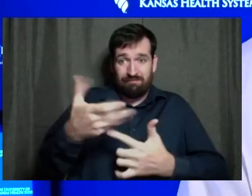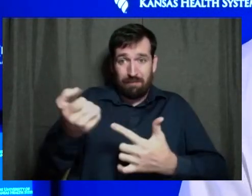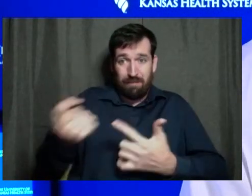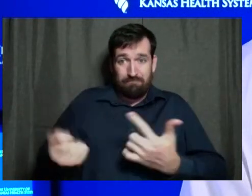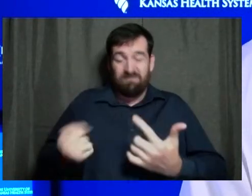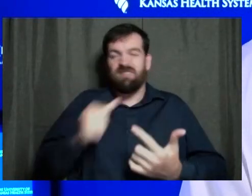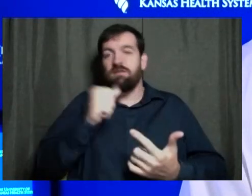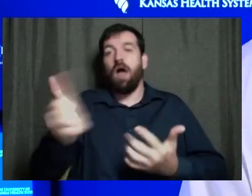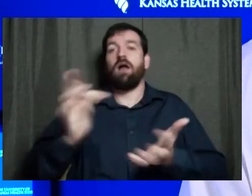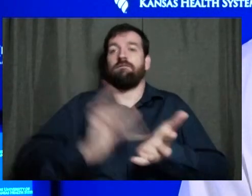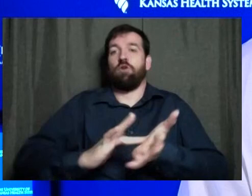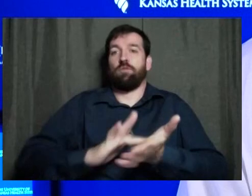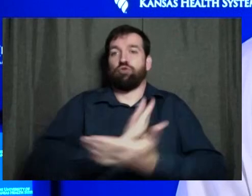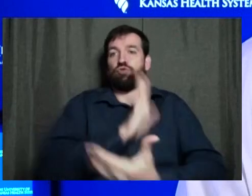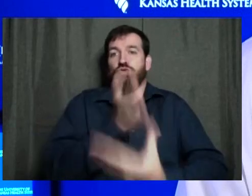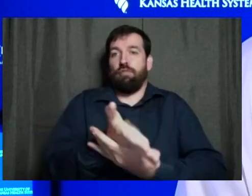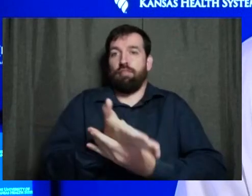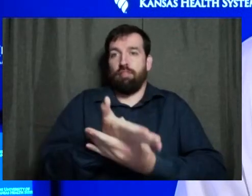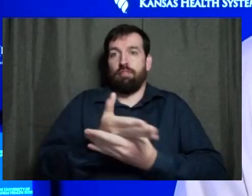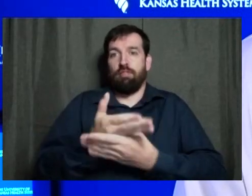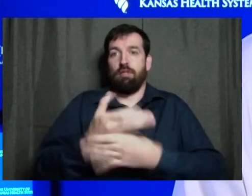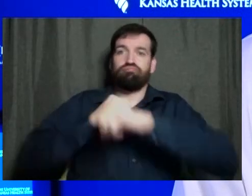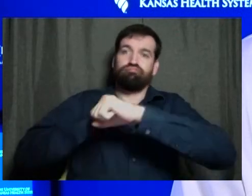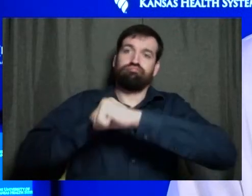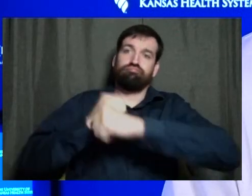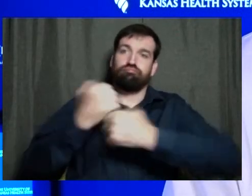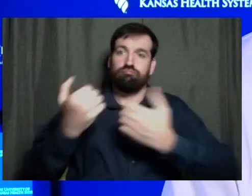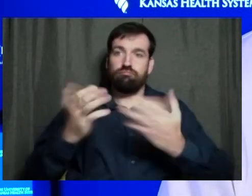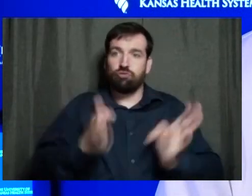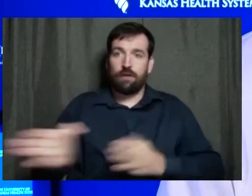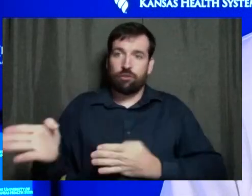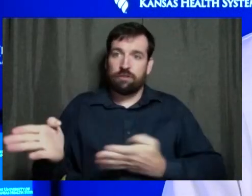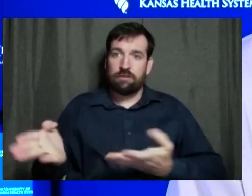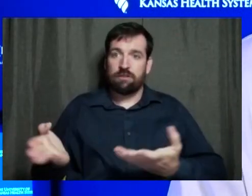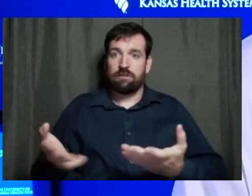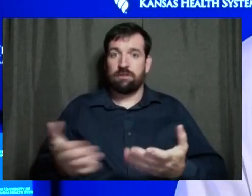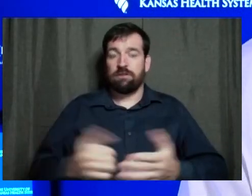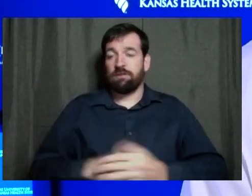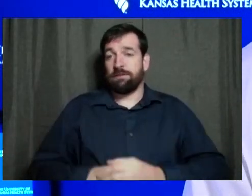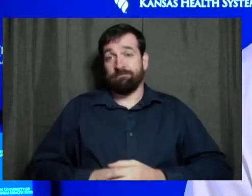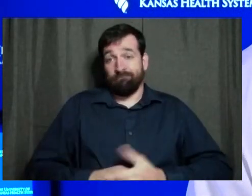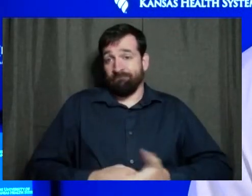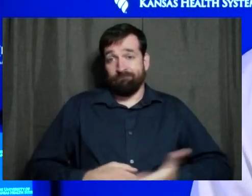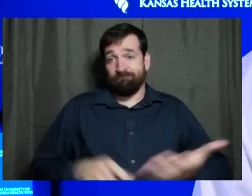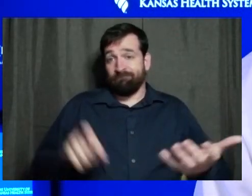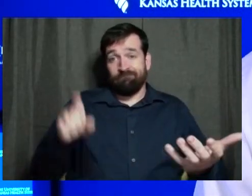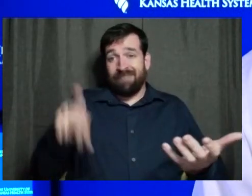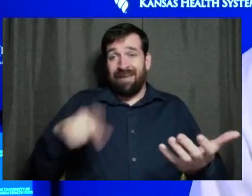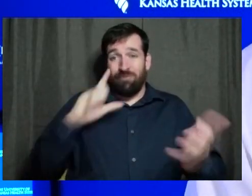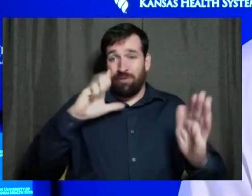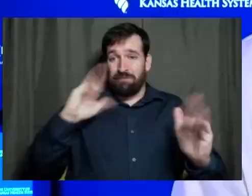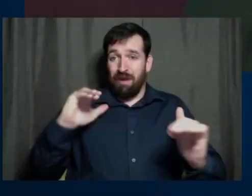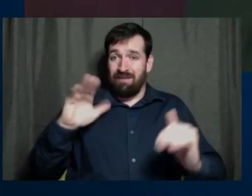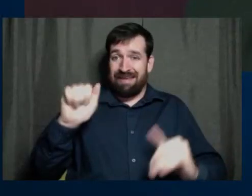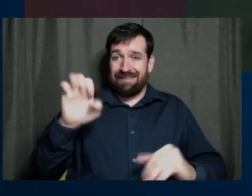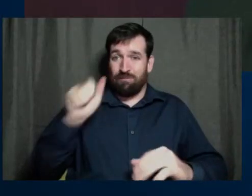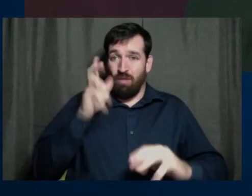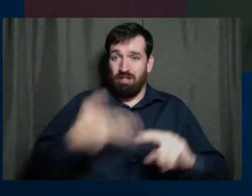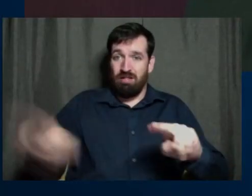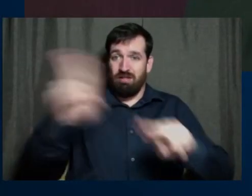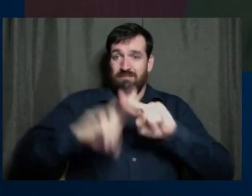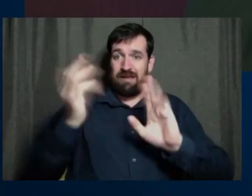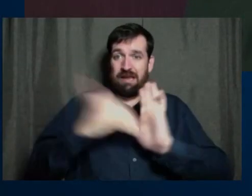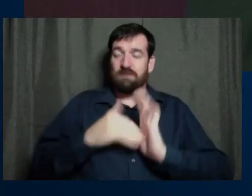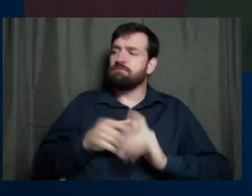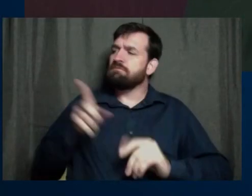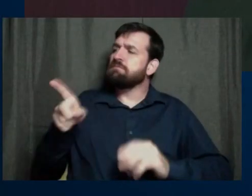non-pharmaceutical intervention strategies, that you would have to expect that cases would start to increase again. So she's also asking